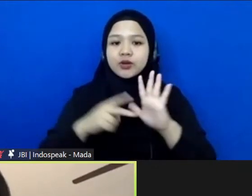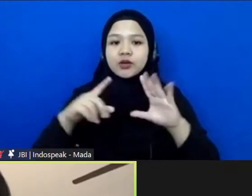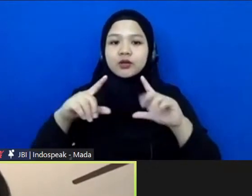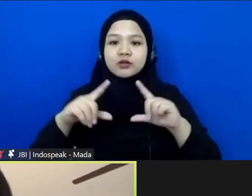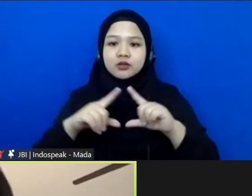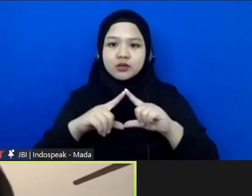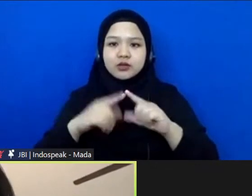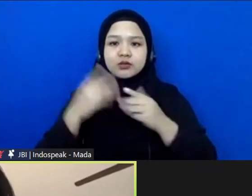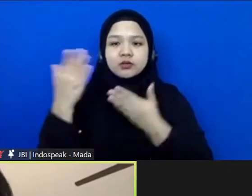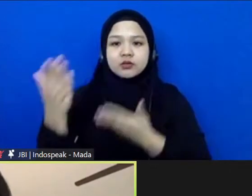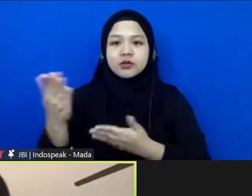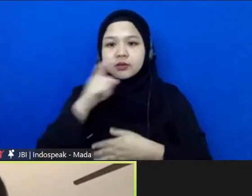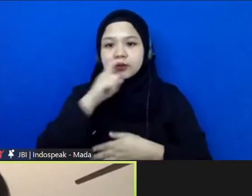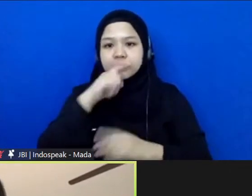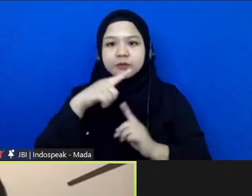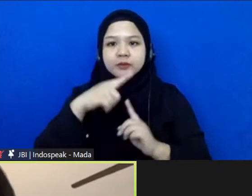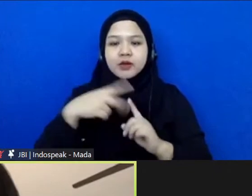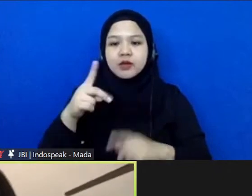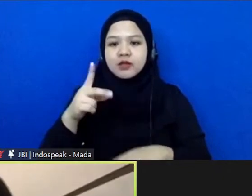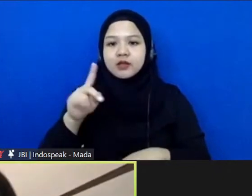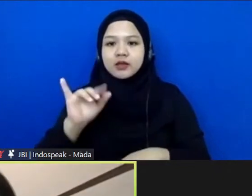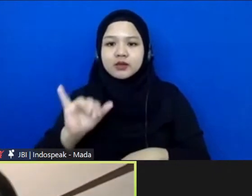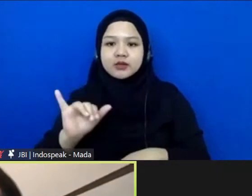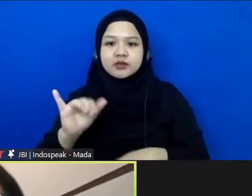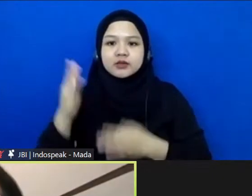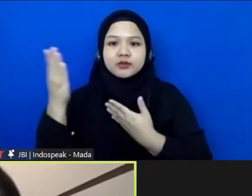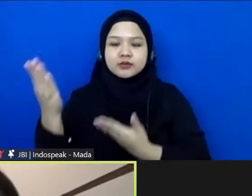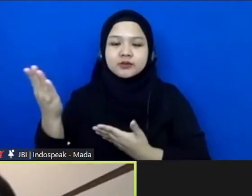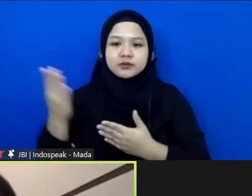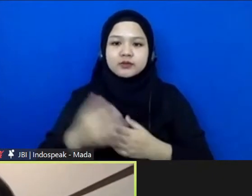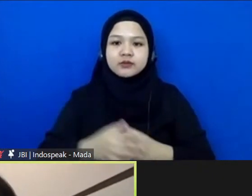invite Pak Terry to come back to the spotlight.